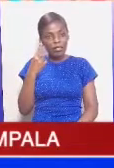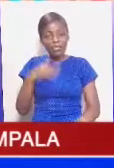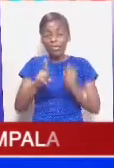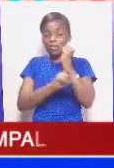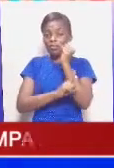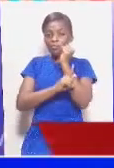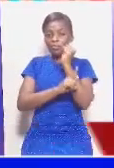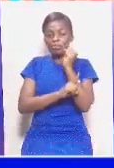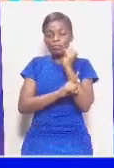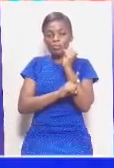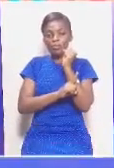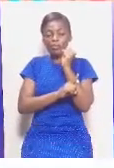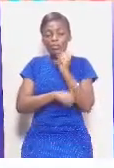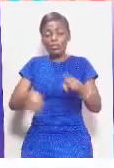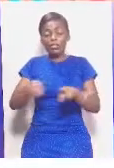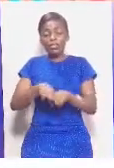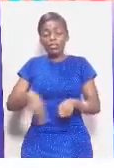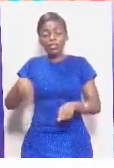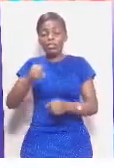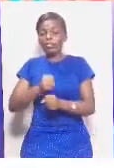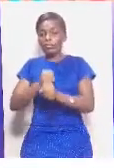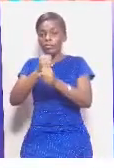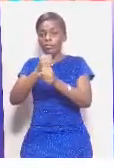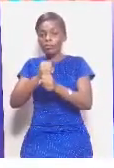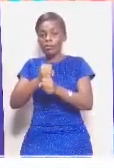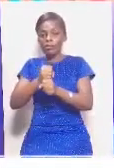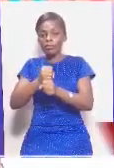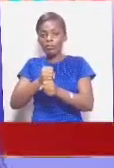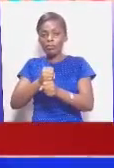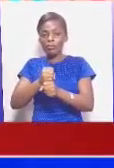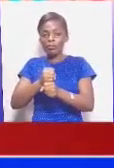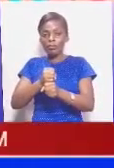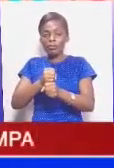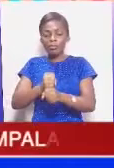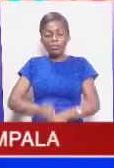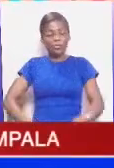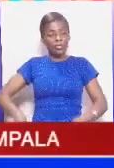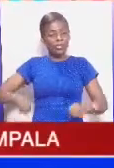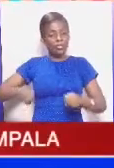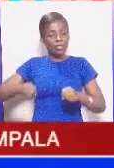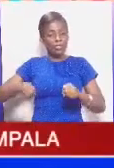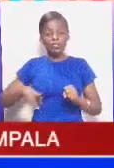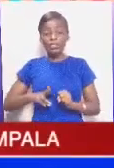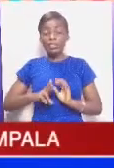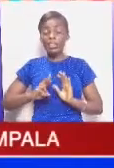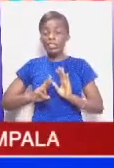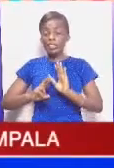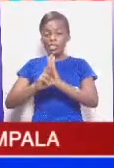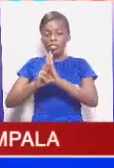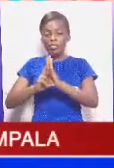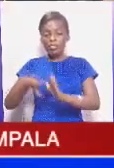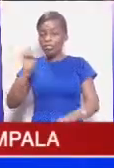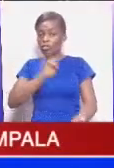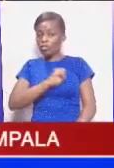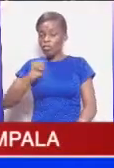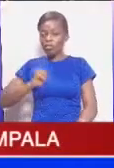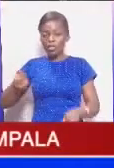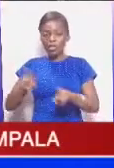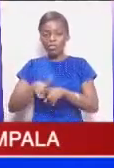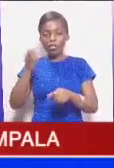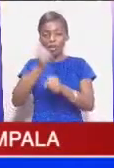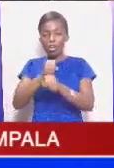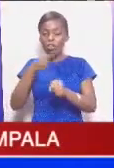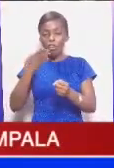district and the national budgets address the needs of adolescent girls and young women living with disabilities and HIV/AIDS.